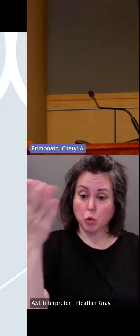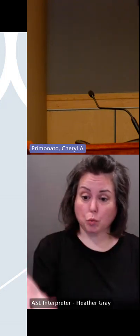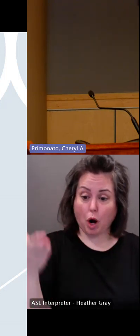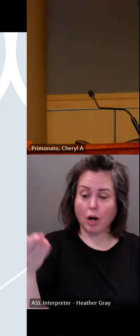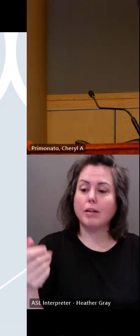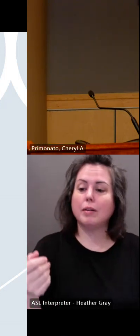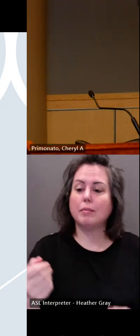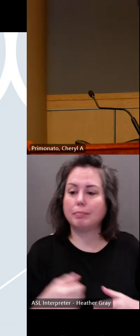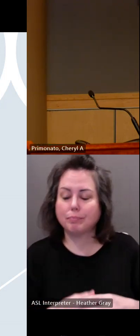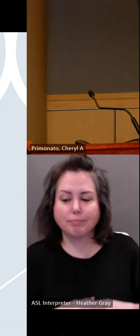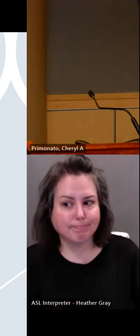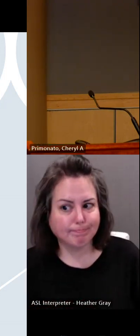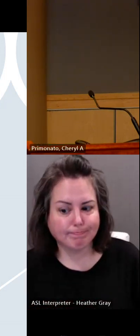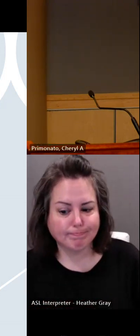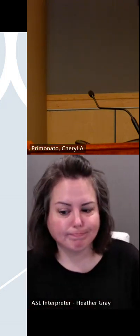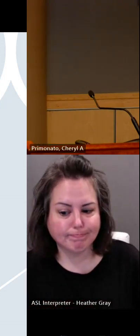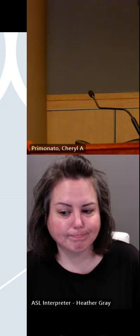Berger.